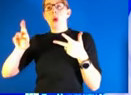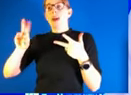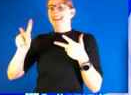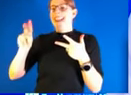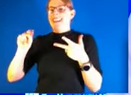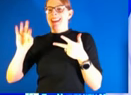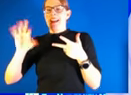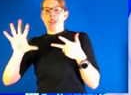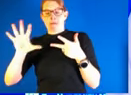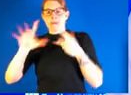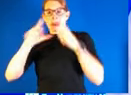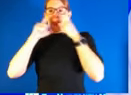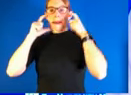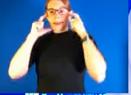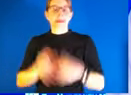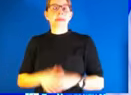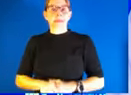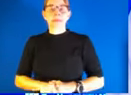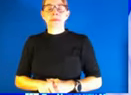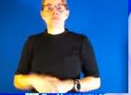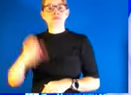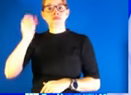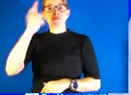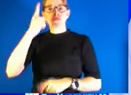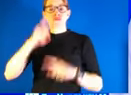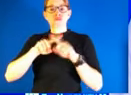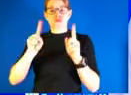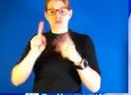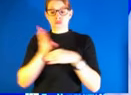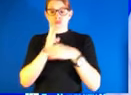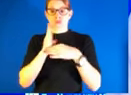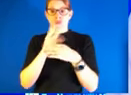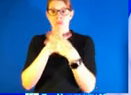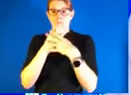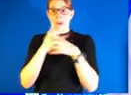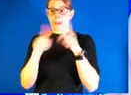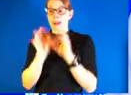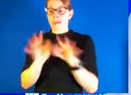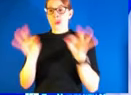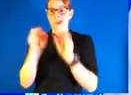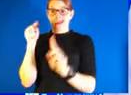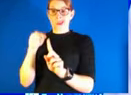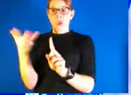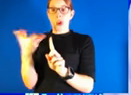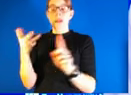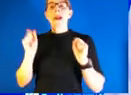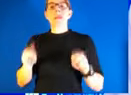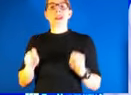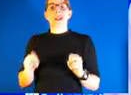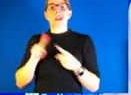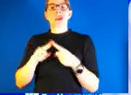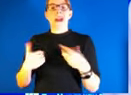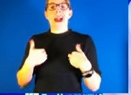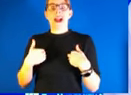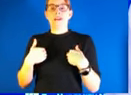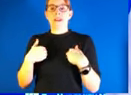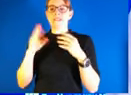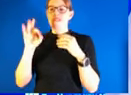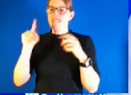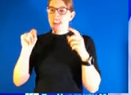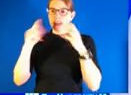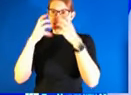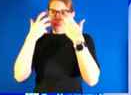mask. We do understand the differences in filtration, but the important part of that is the ability to have that snug fit around the tops and